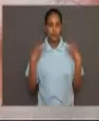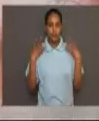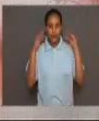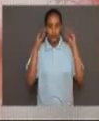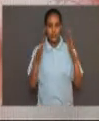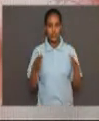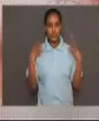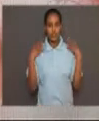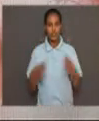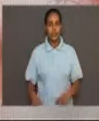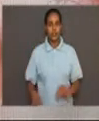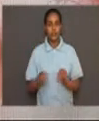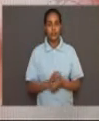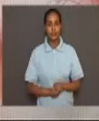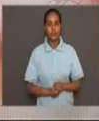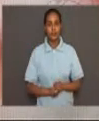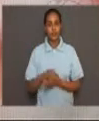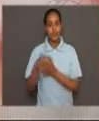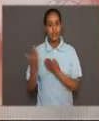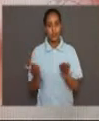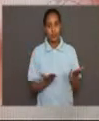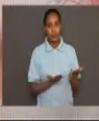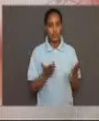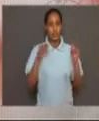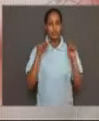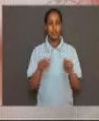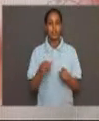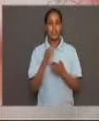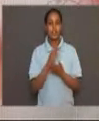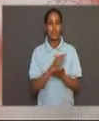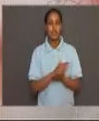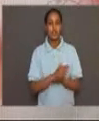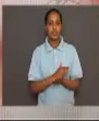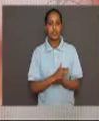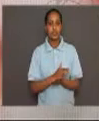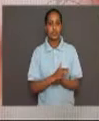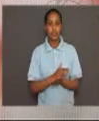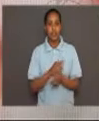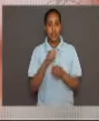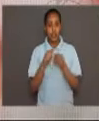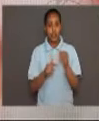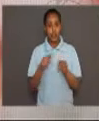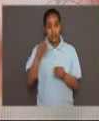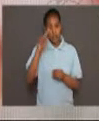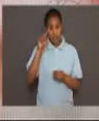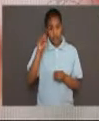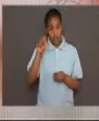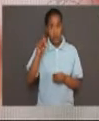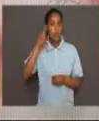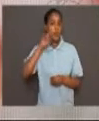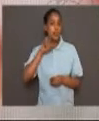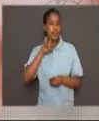Hello, teacher. Hello, students. Welcome to today's lesson about